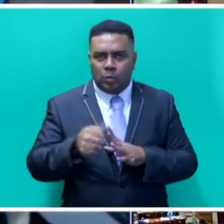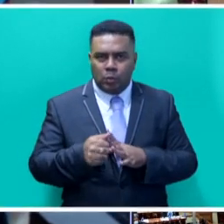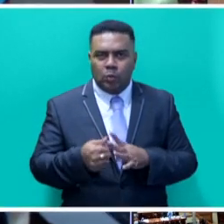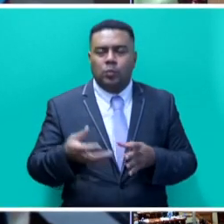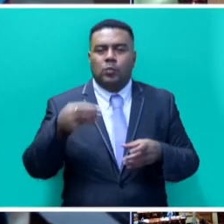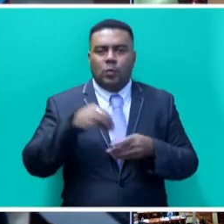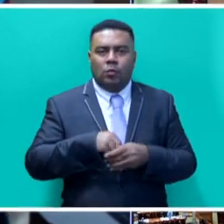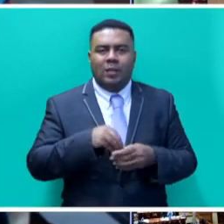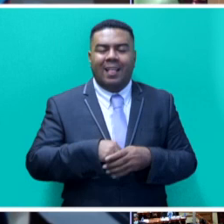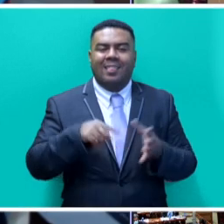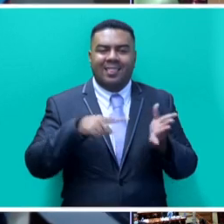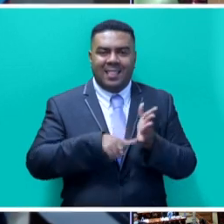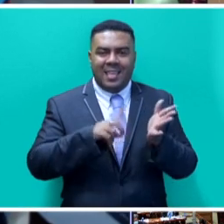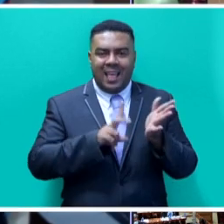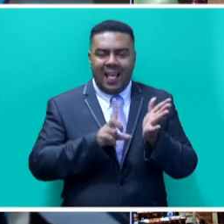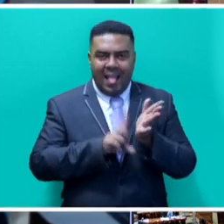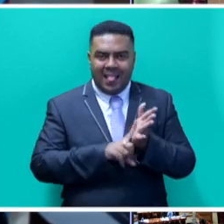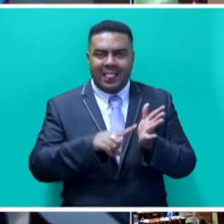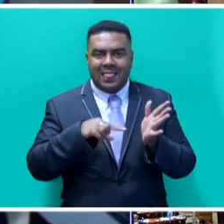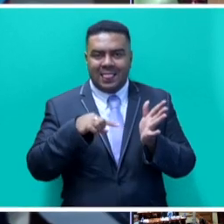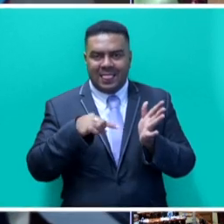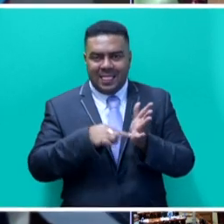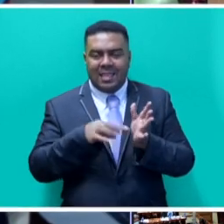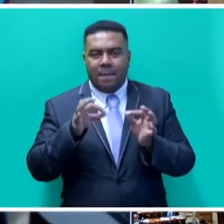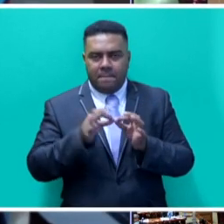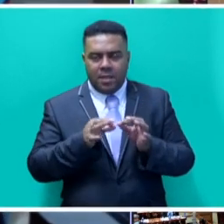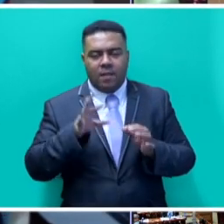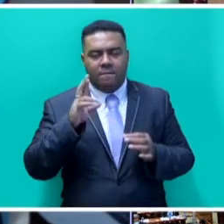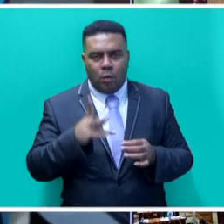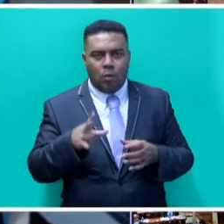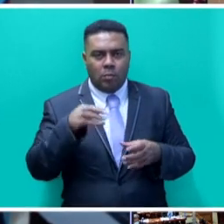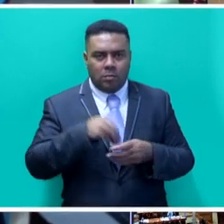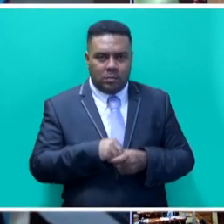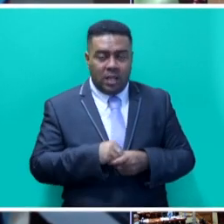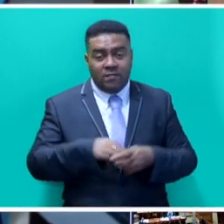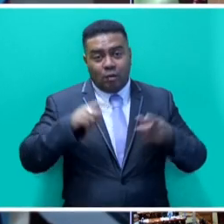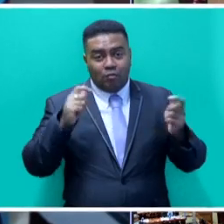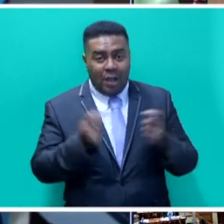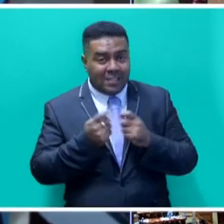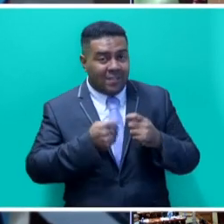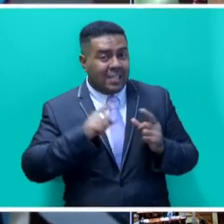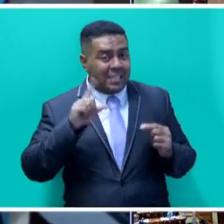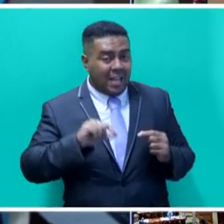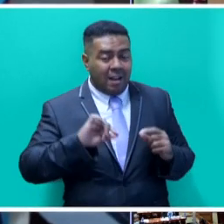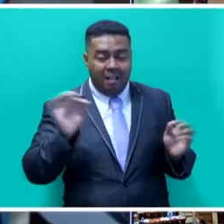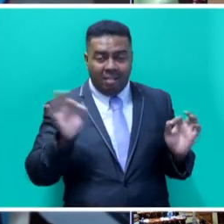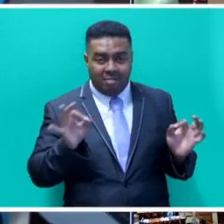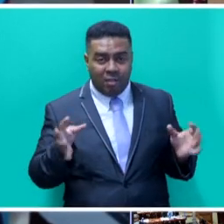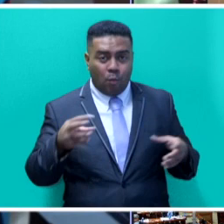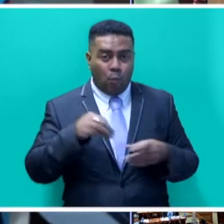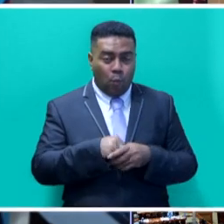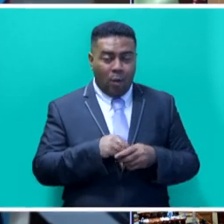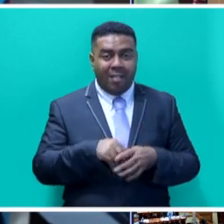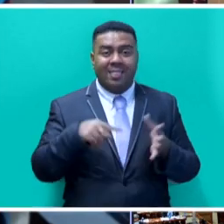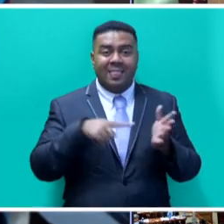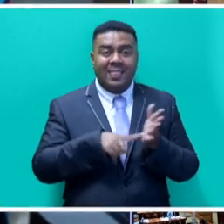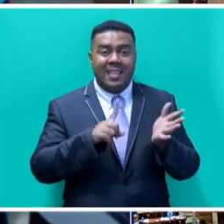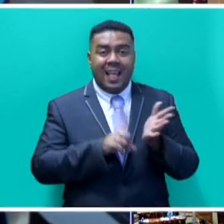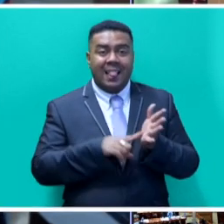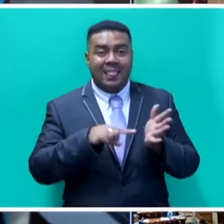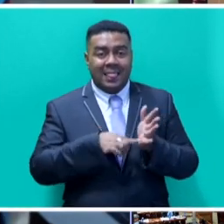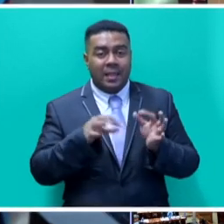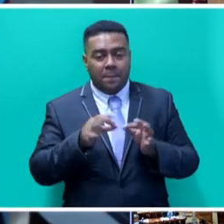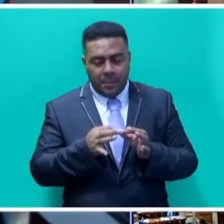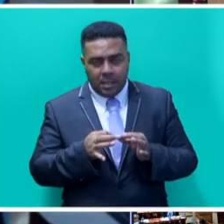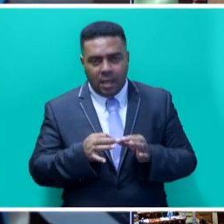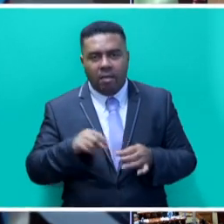to TLTB for consent. If a transfer is done without a consent being obtained from TLTB,